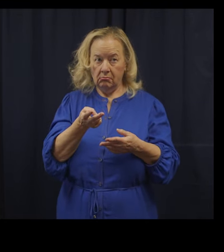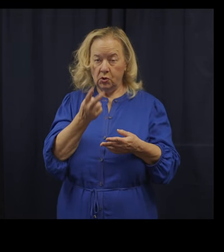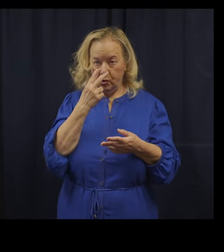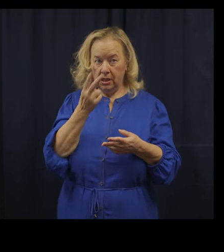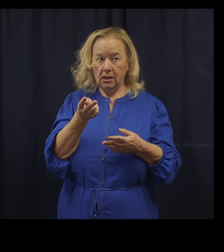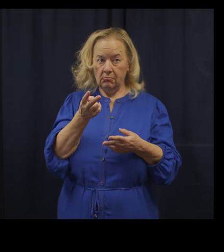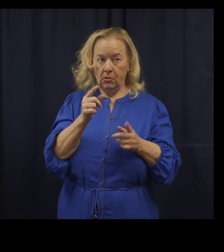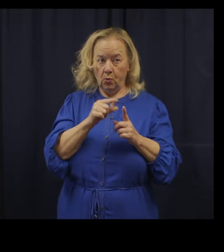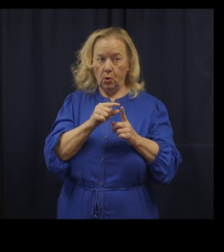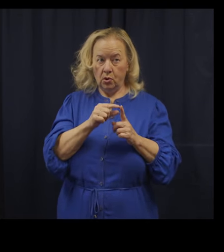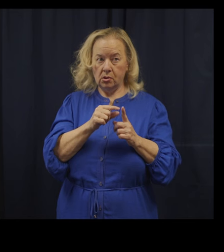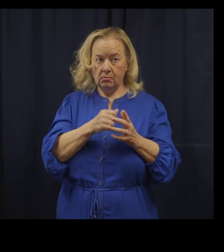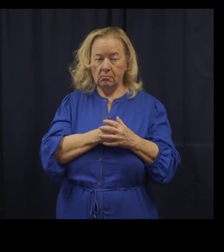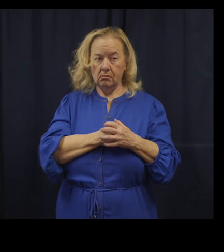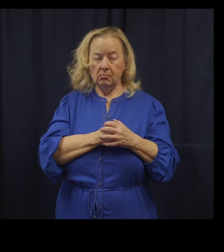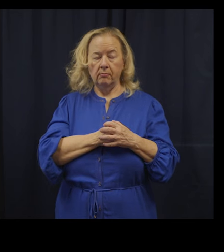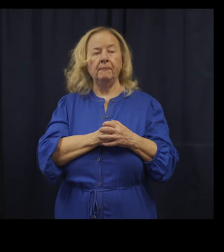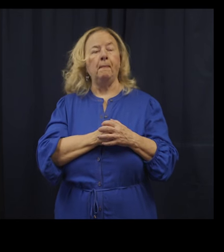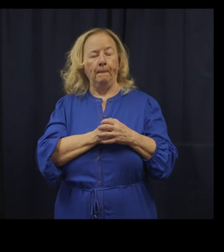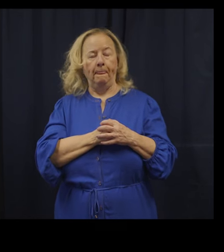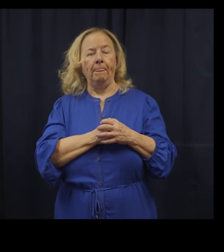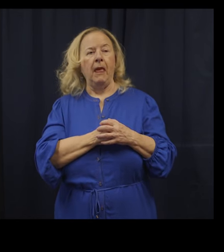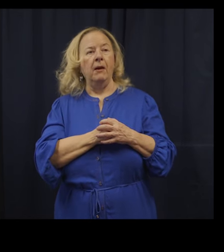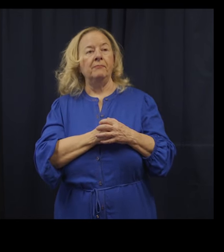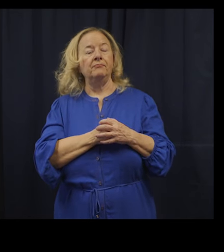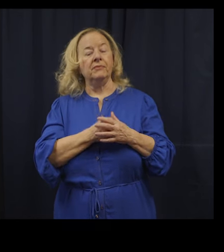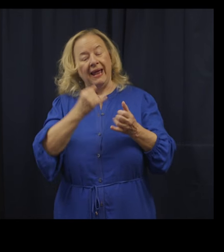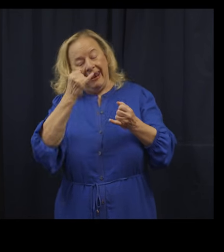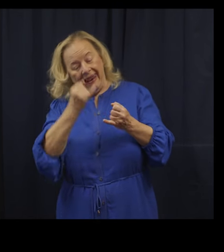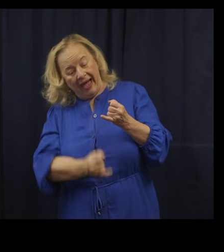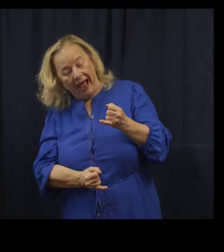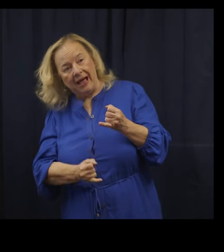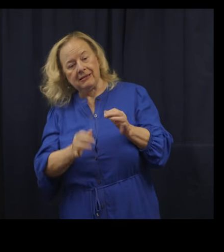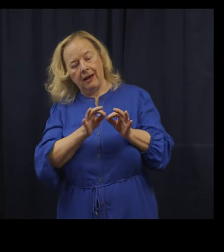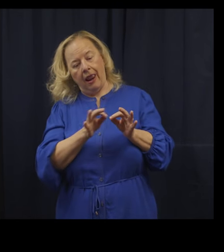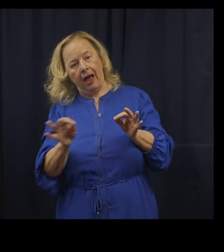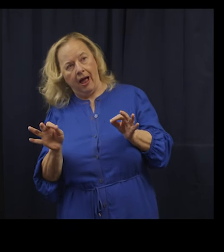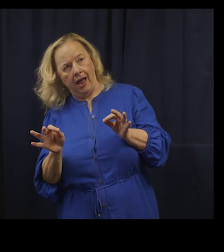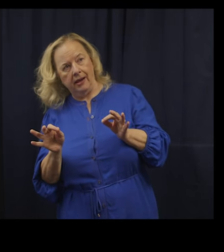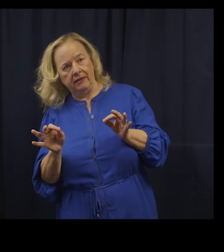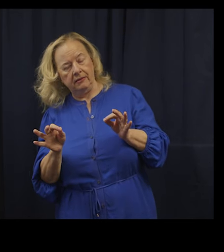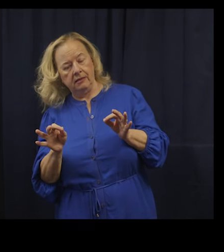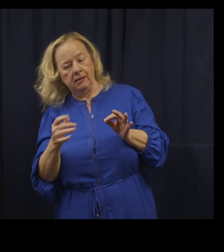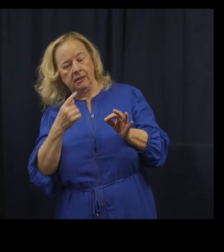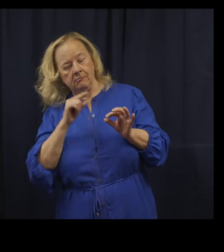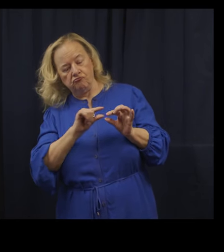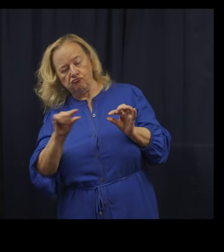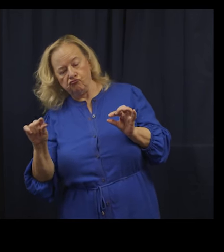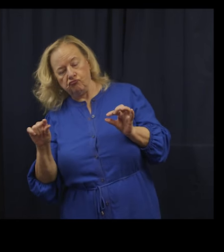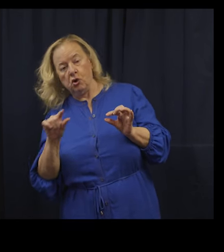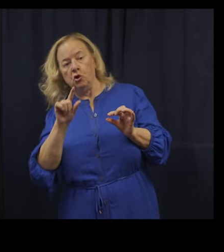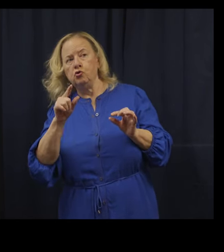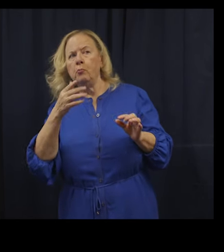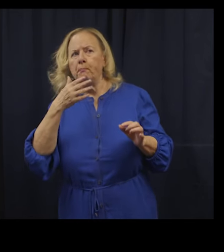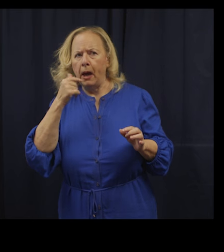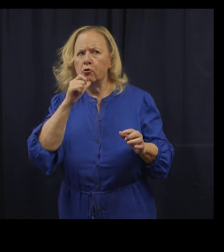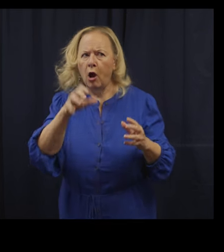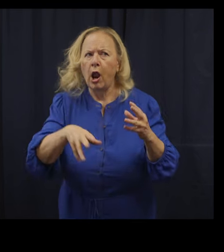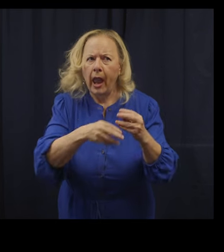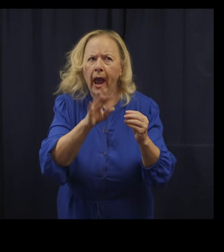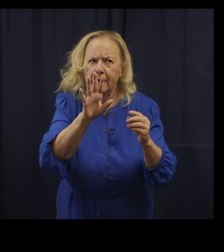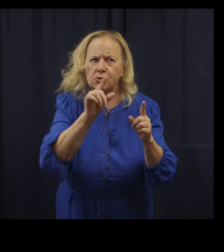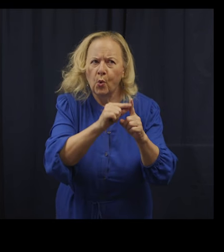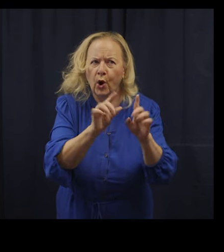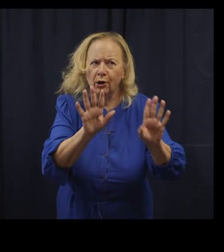see that? Now, the very last line there says, and you better not add to his